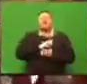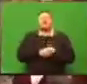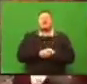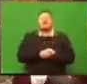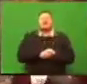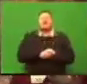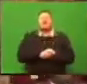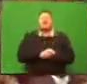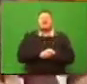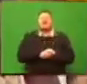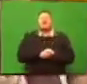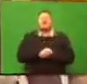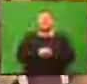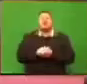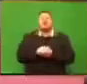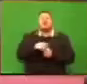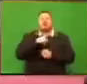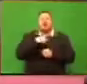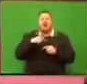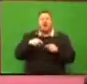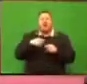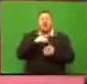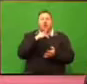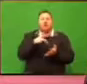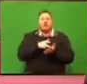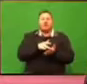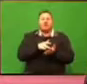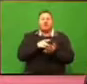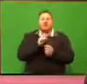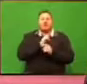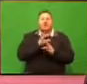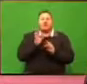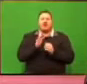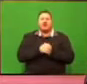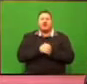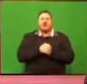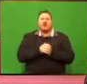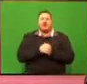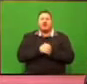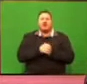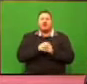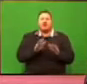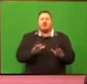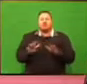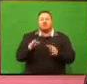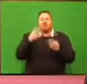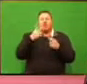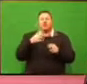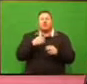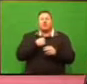Order. Our position is very clear. Order. Our position is very clear. Honorable members,